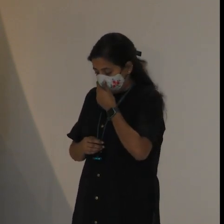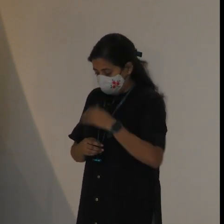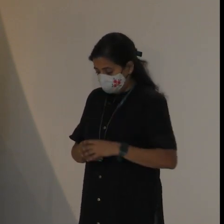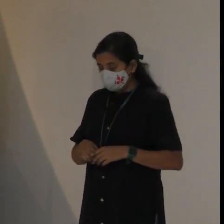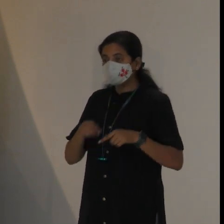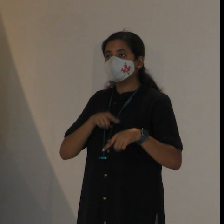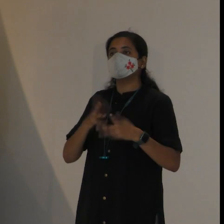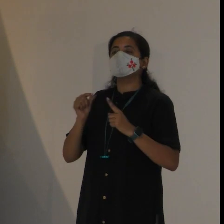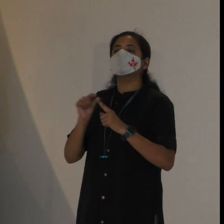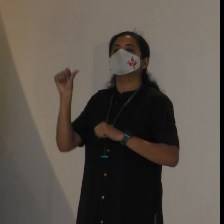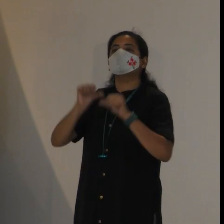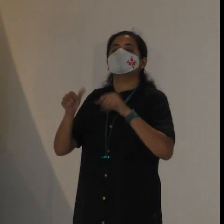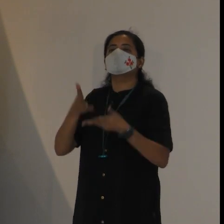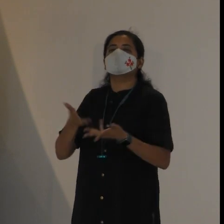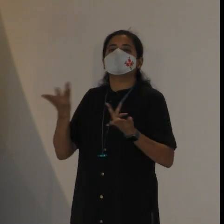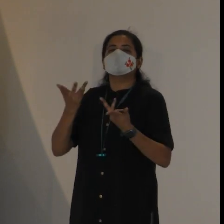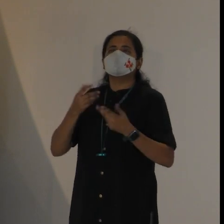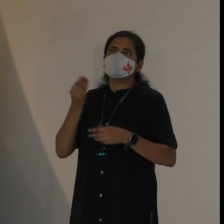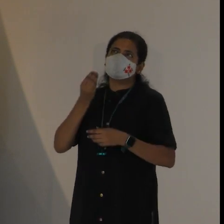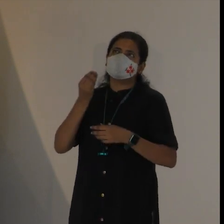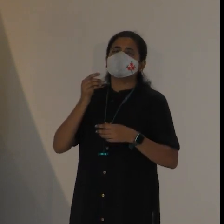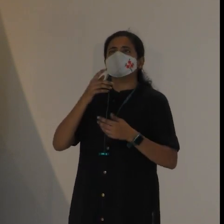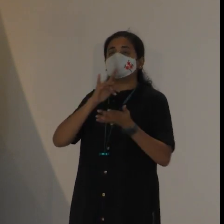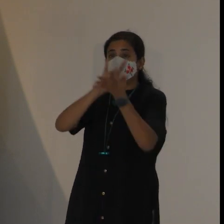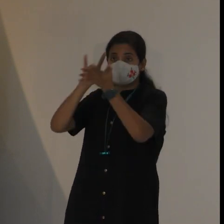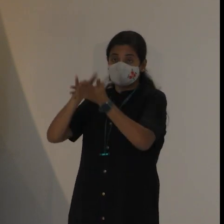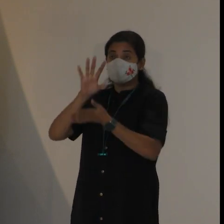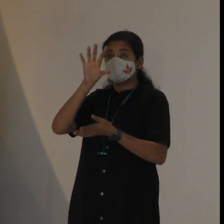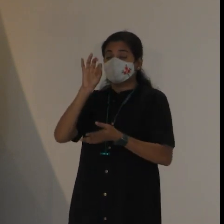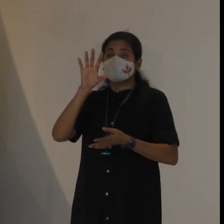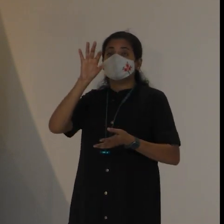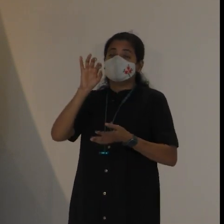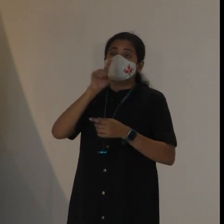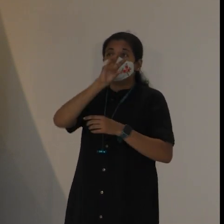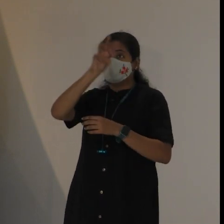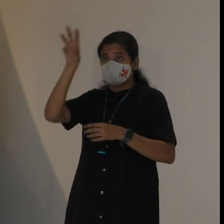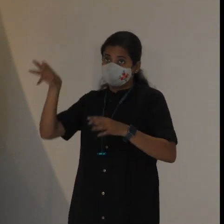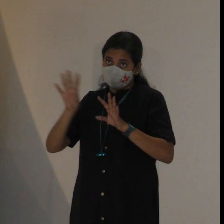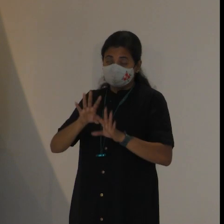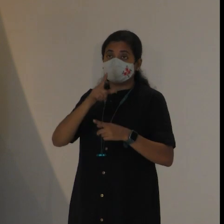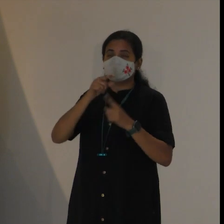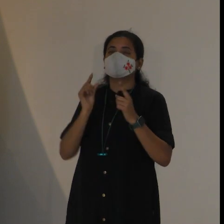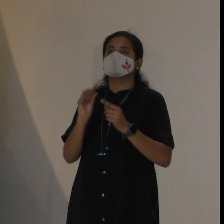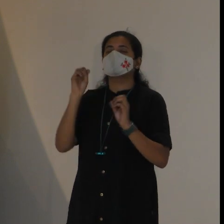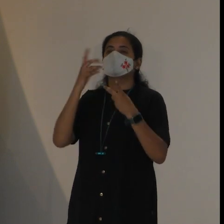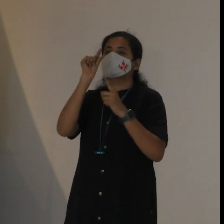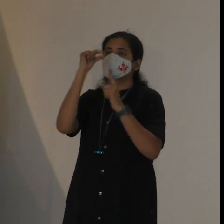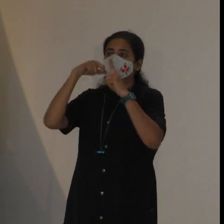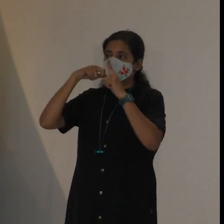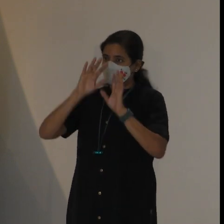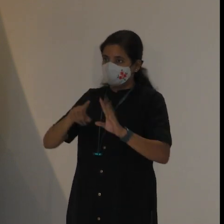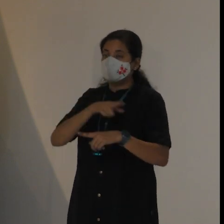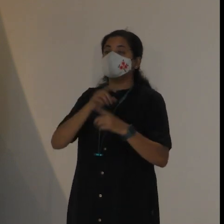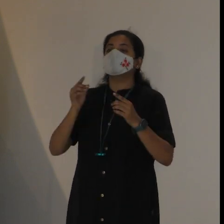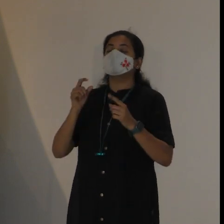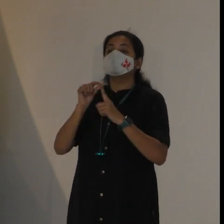a project that took place across more than 15 countries. It was commissioned by Vice World News UK, and this was given